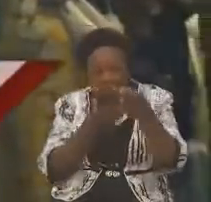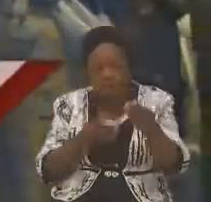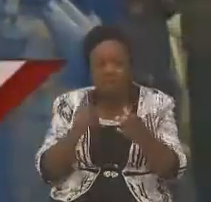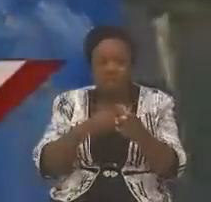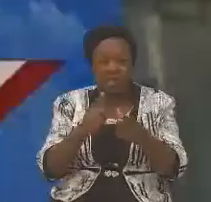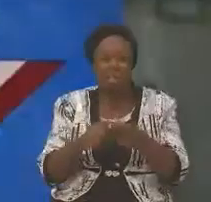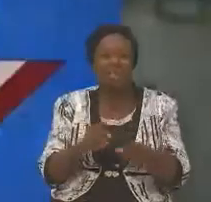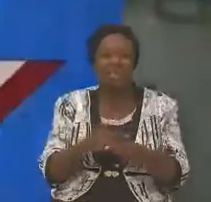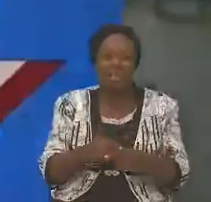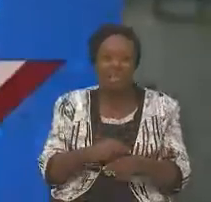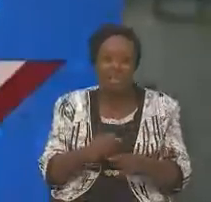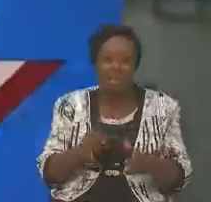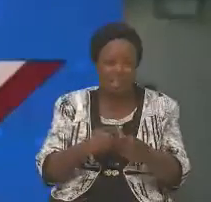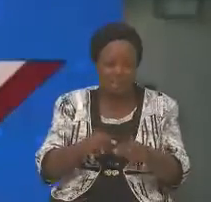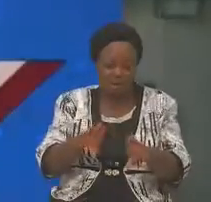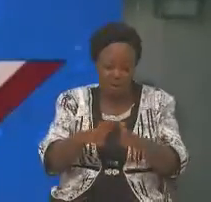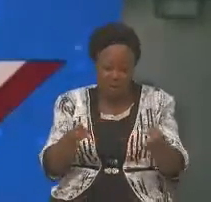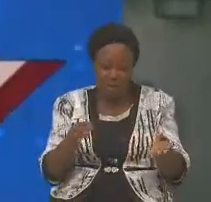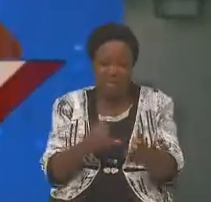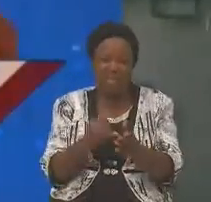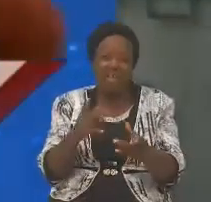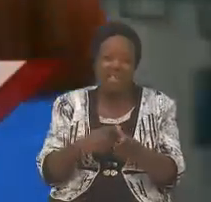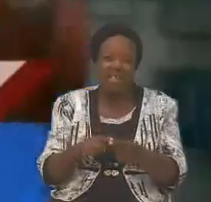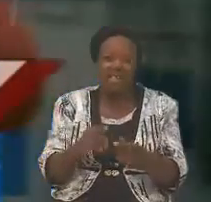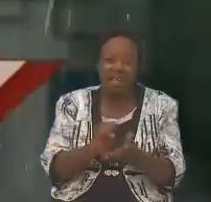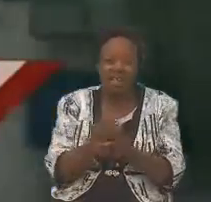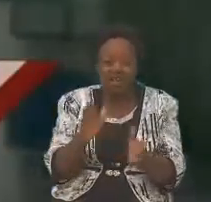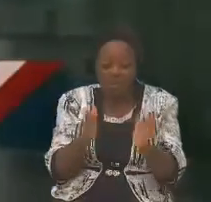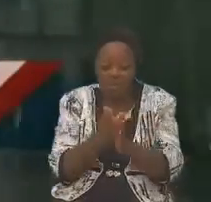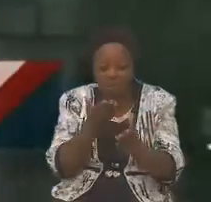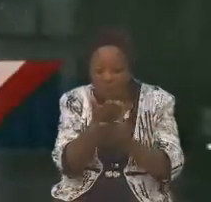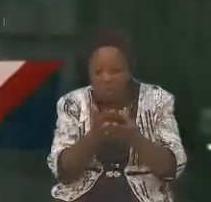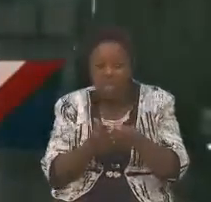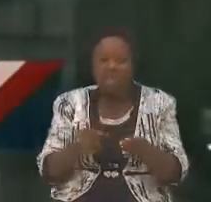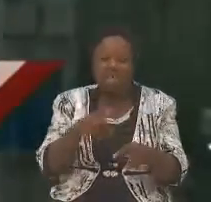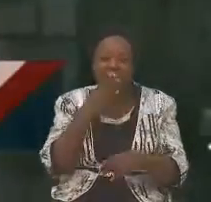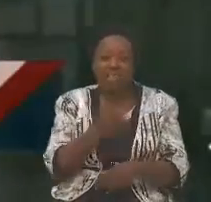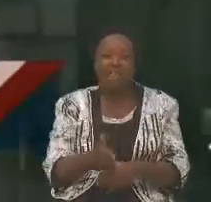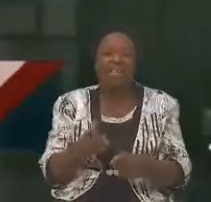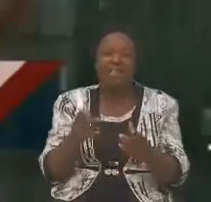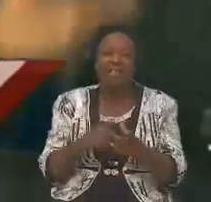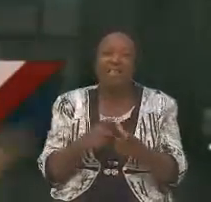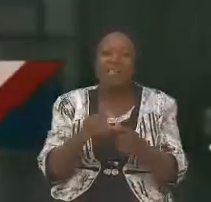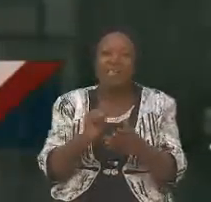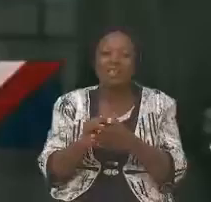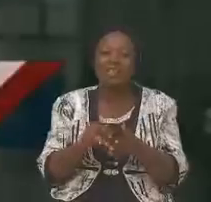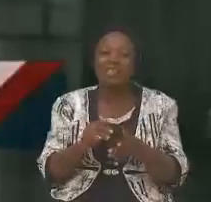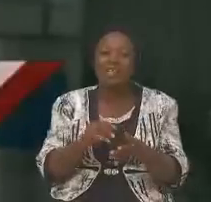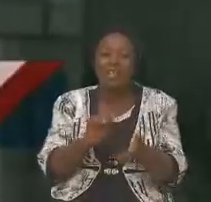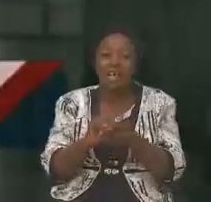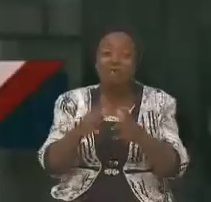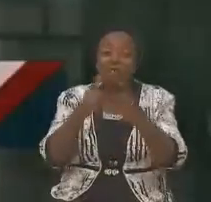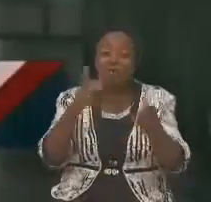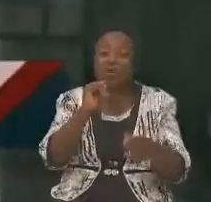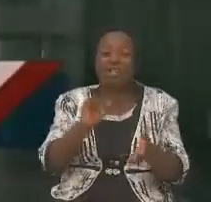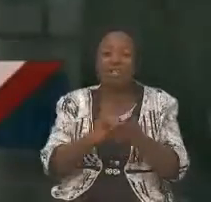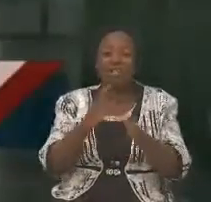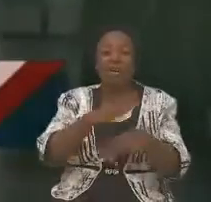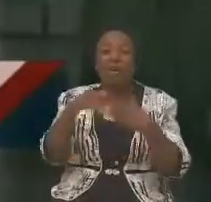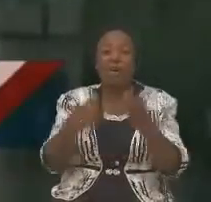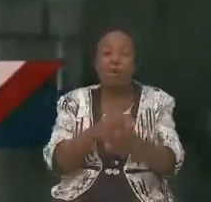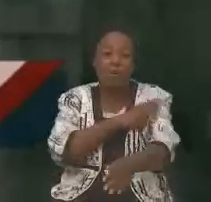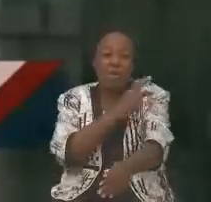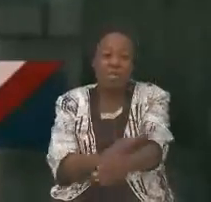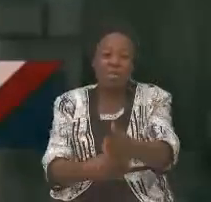then after that, get to the smaller envelope, the big envelope, illustration, that's the Almighty God. And then there's